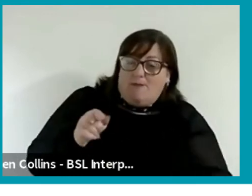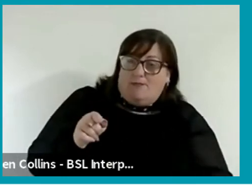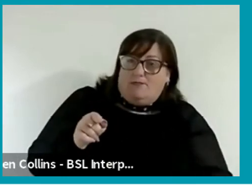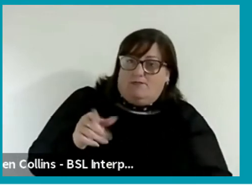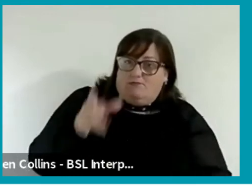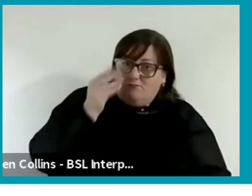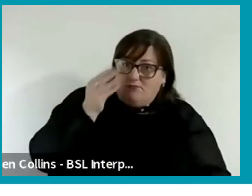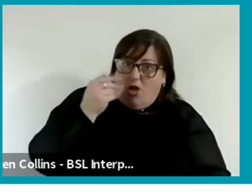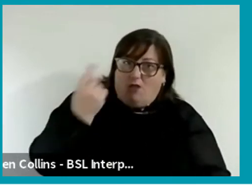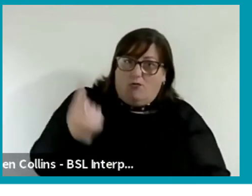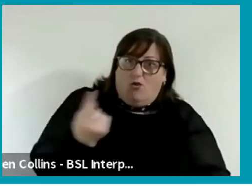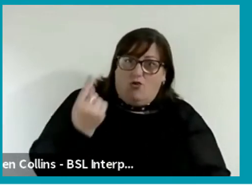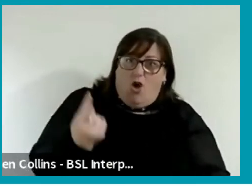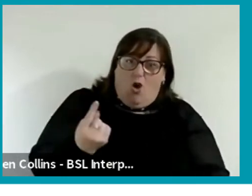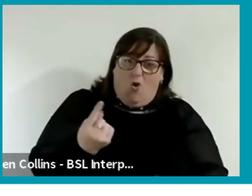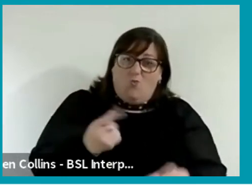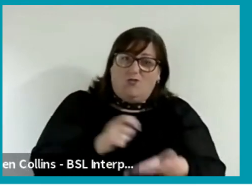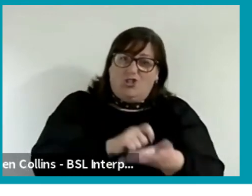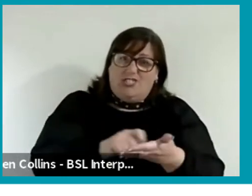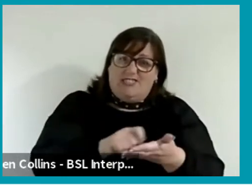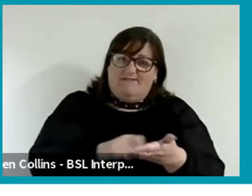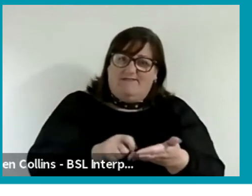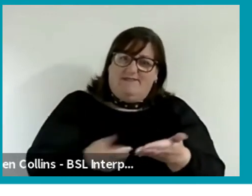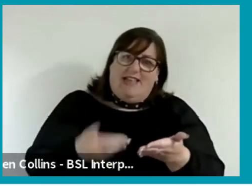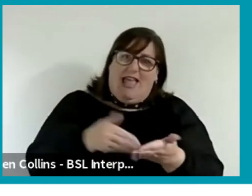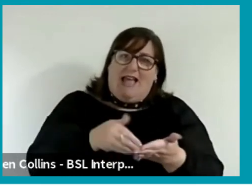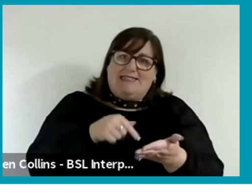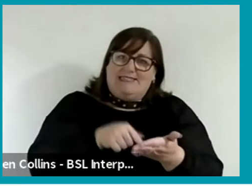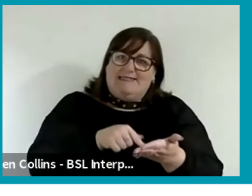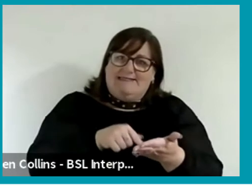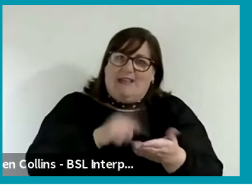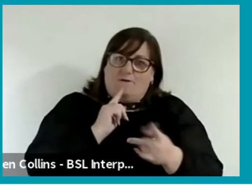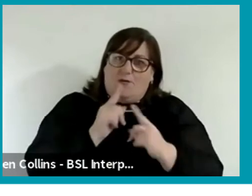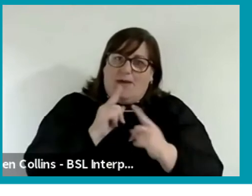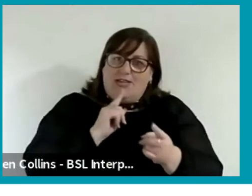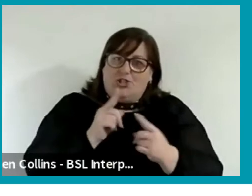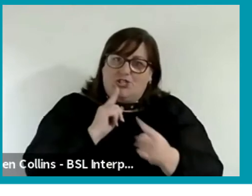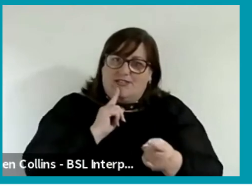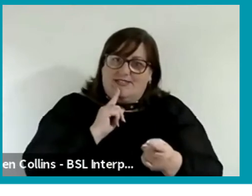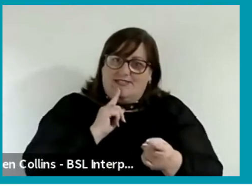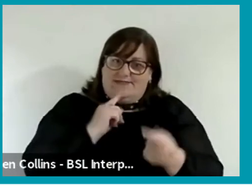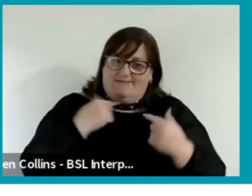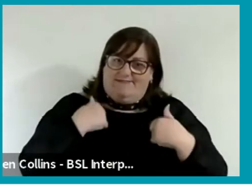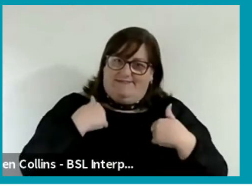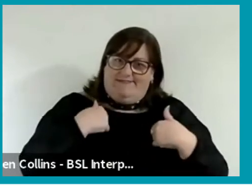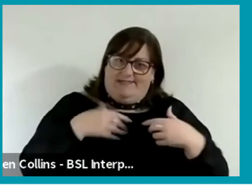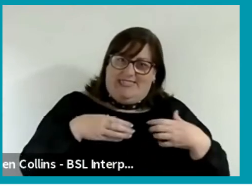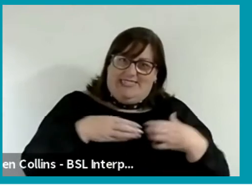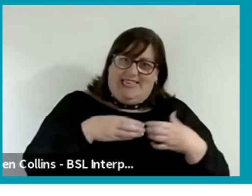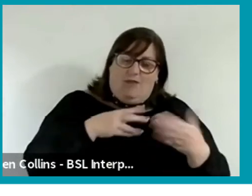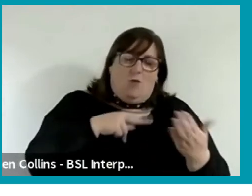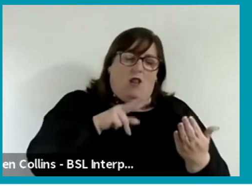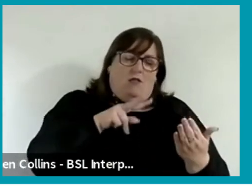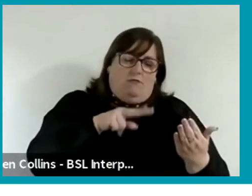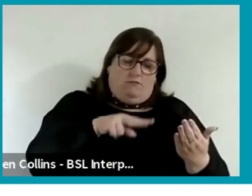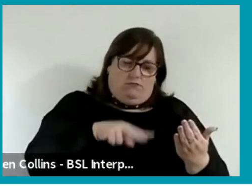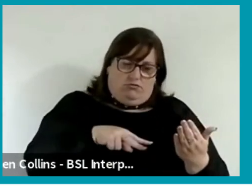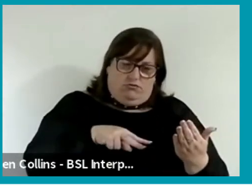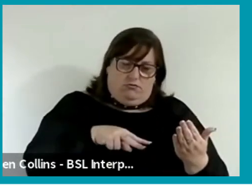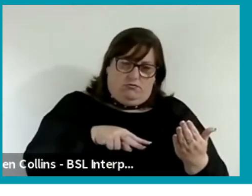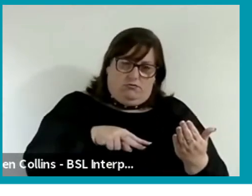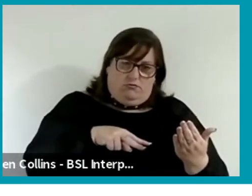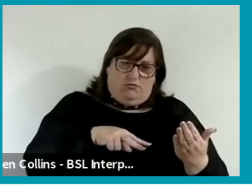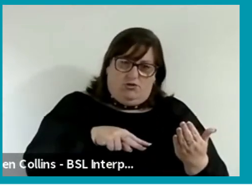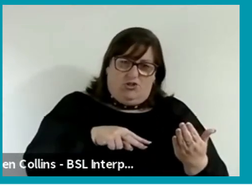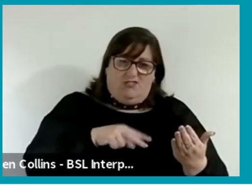on your either CV or let us know. The recruitment team, hi, I know ABCD, I've learned